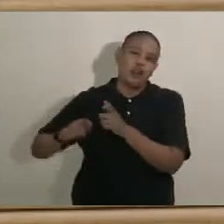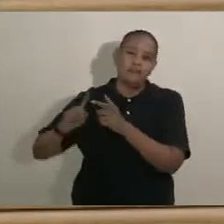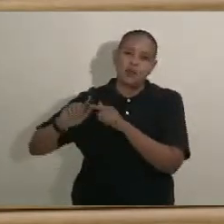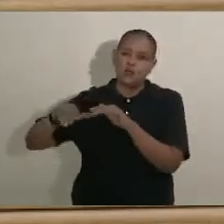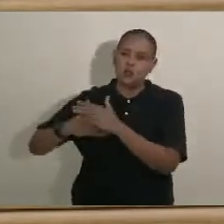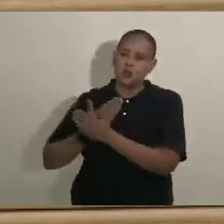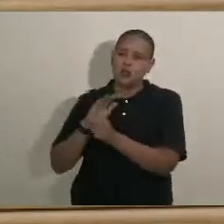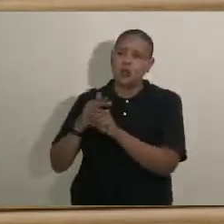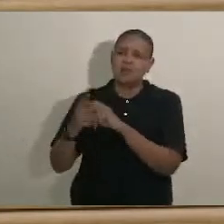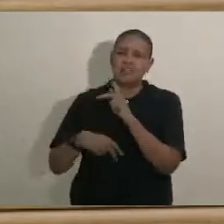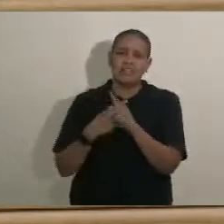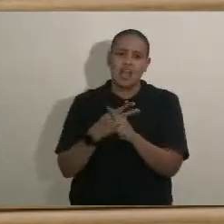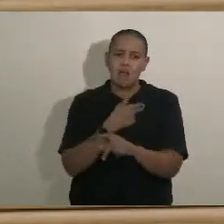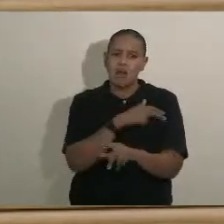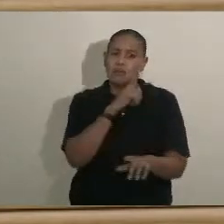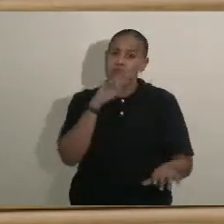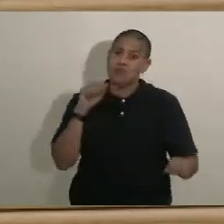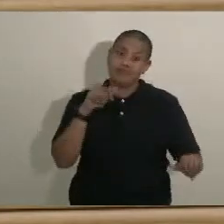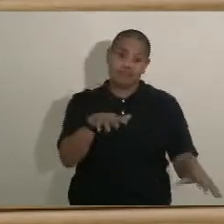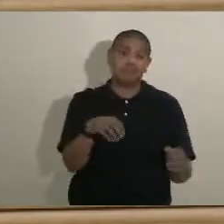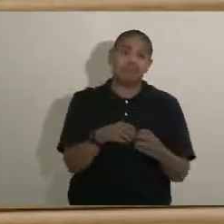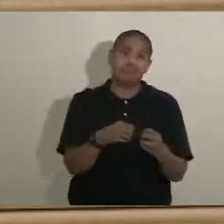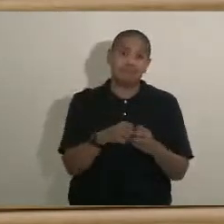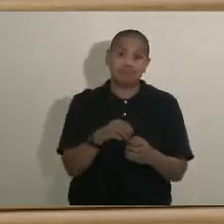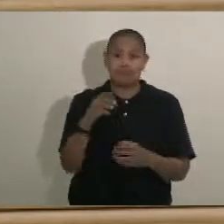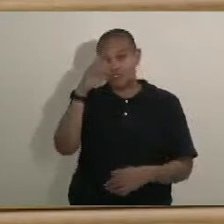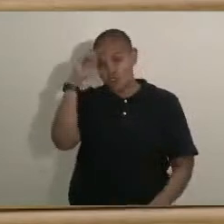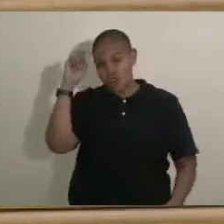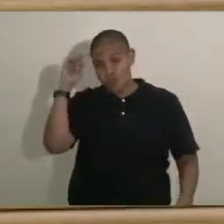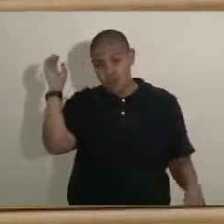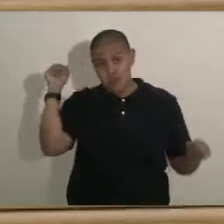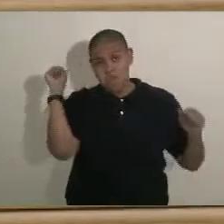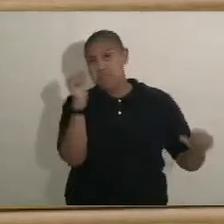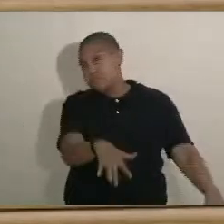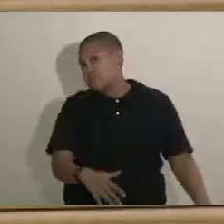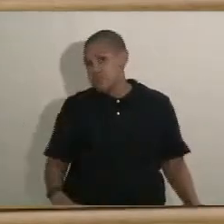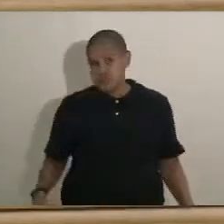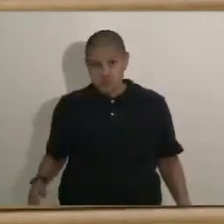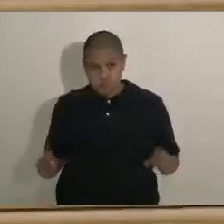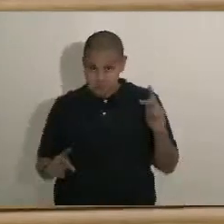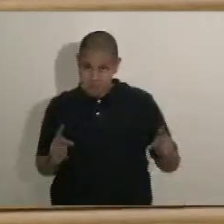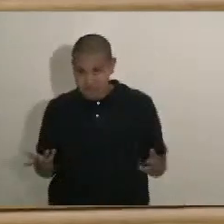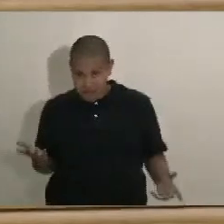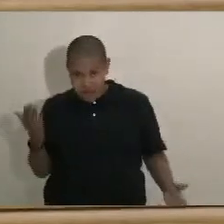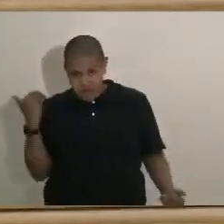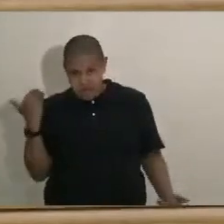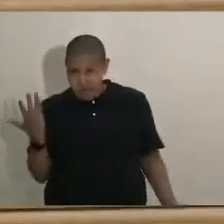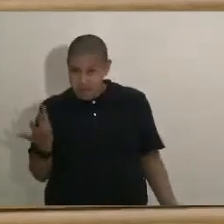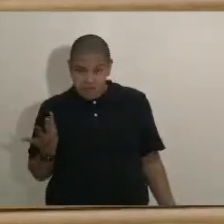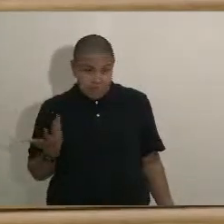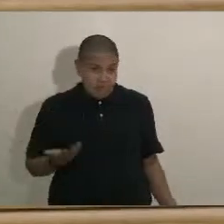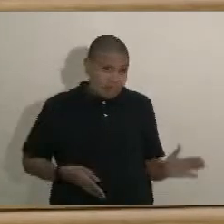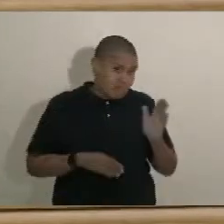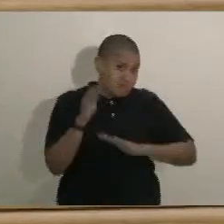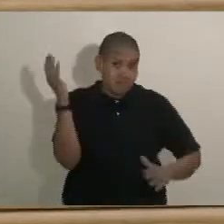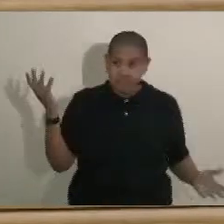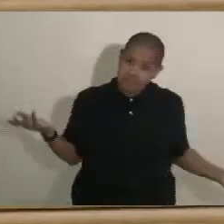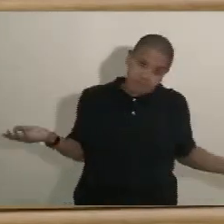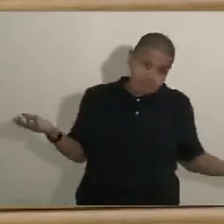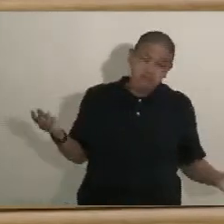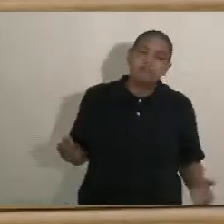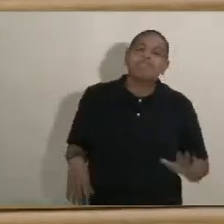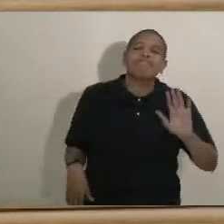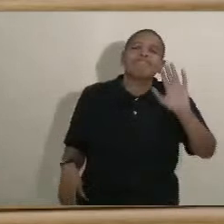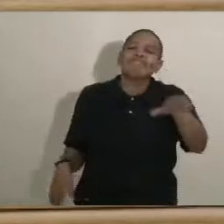that hospitals might be flooded with COVID cases given the summer months approaching. Well, we have seen from